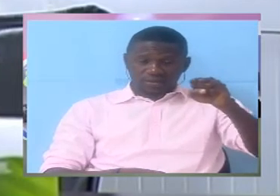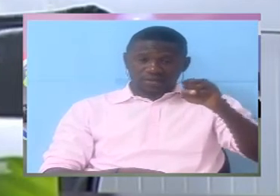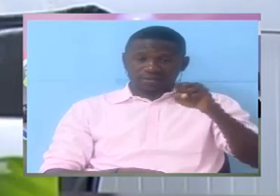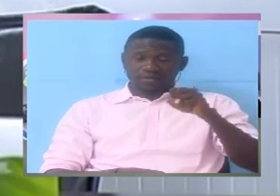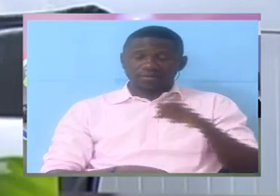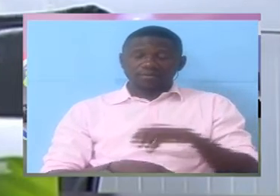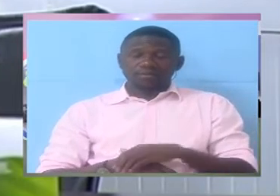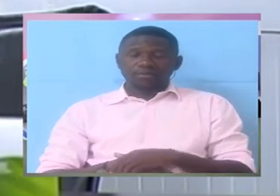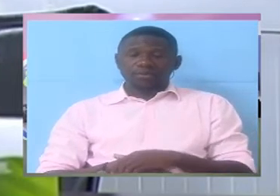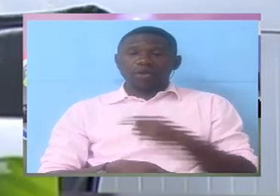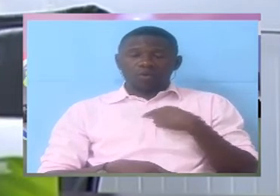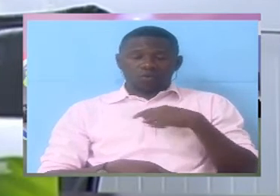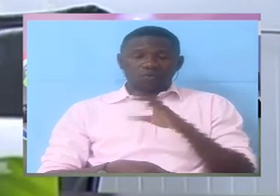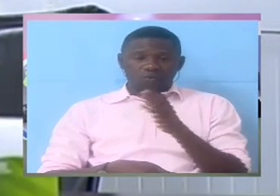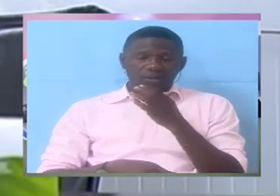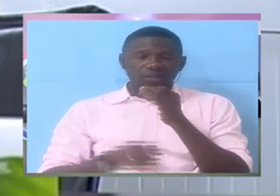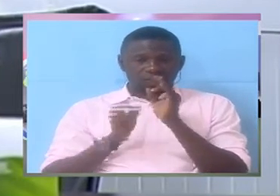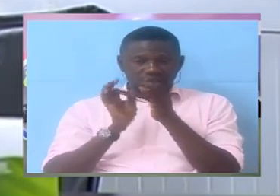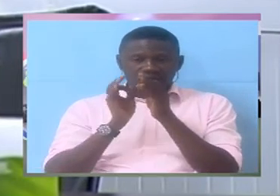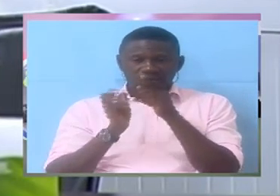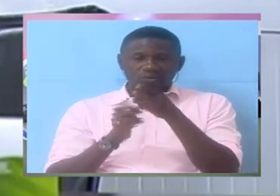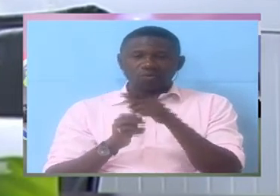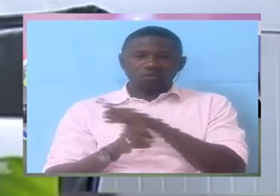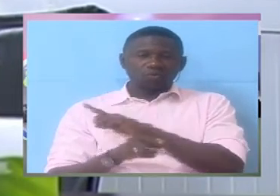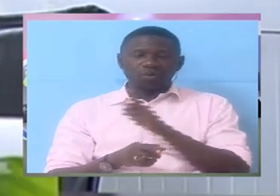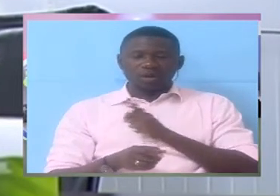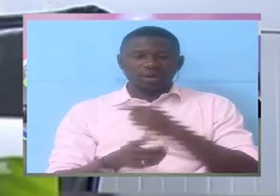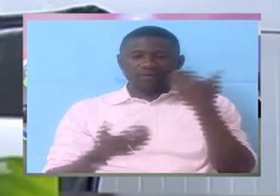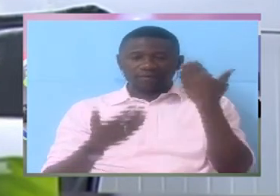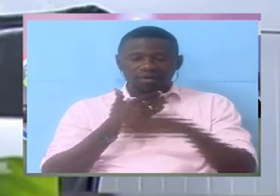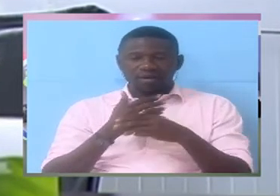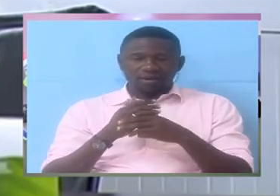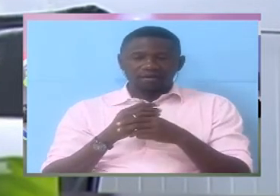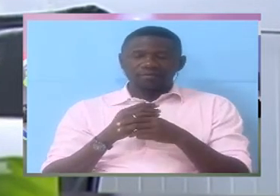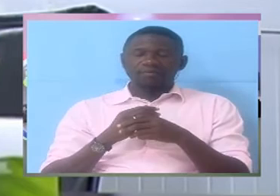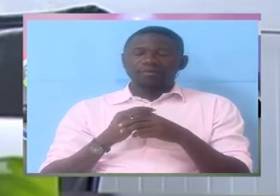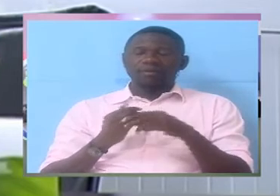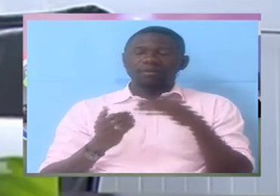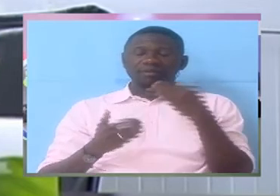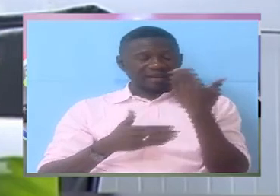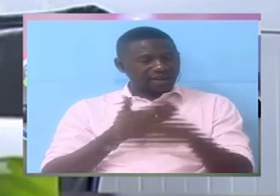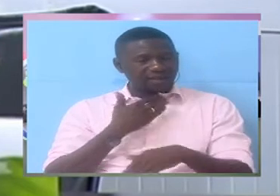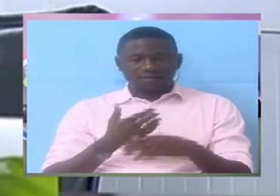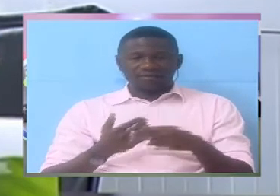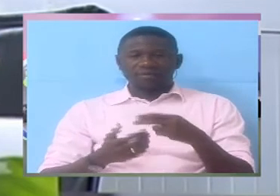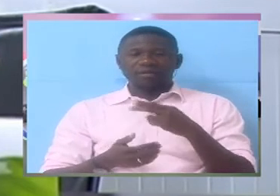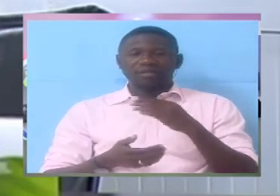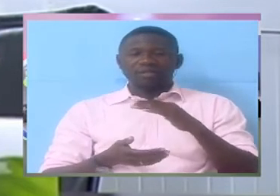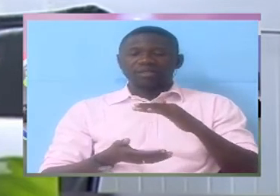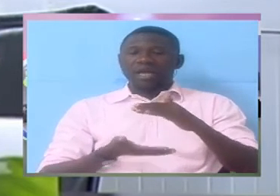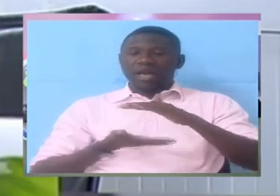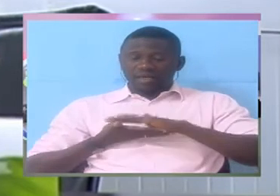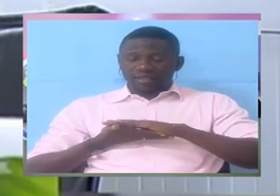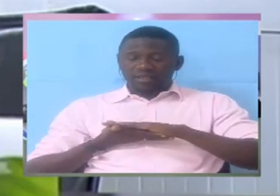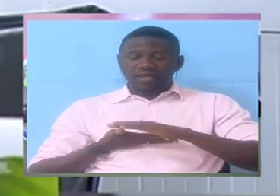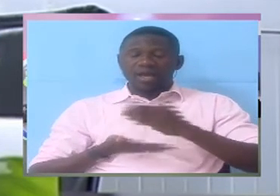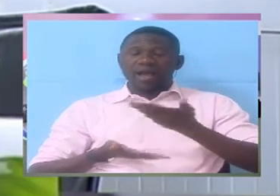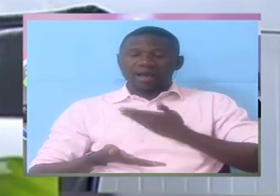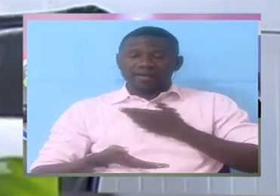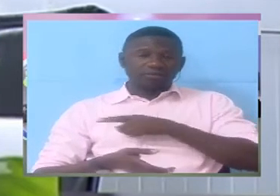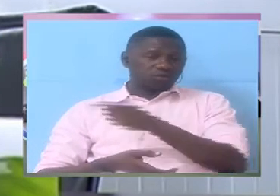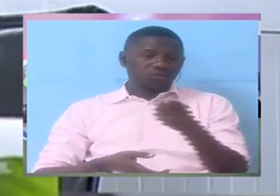will tell you that we have never get those kind of devices.